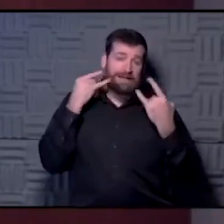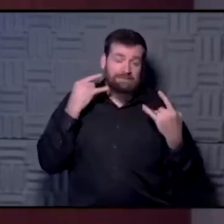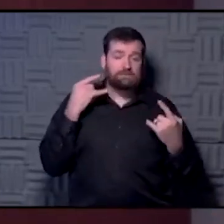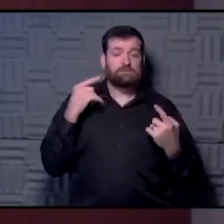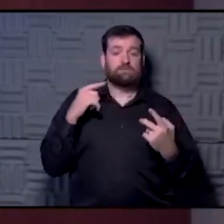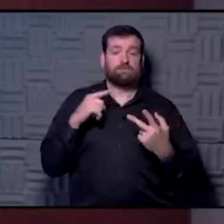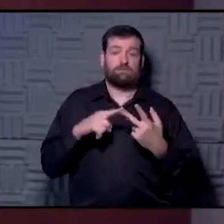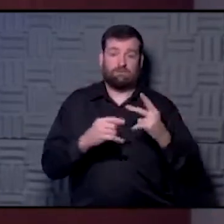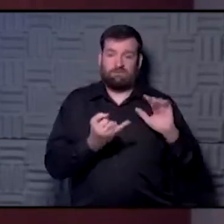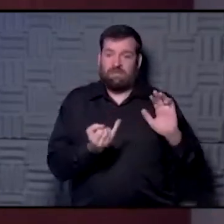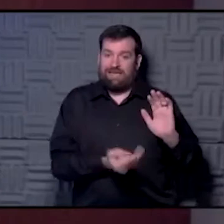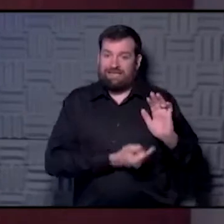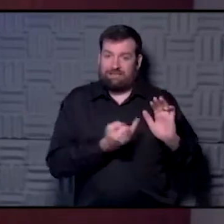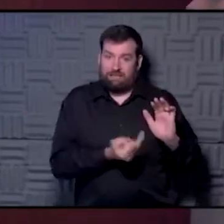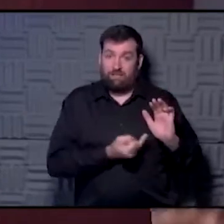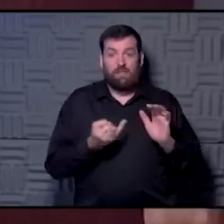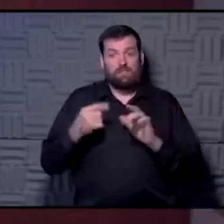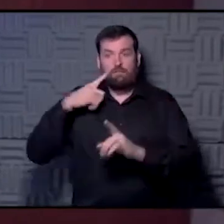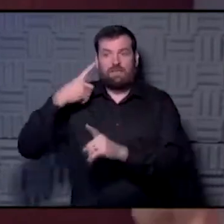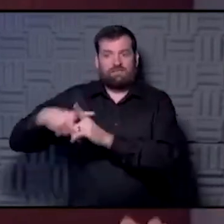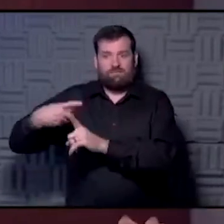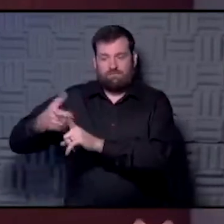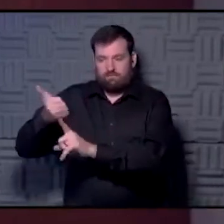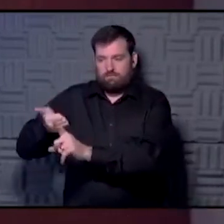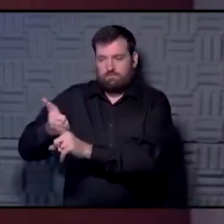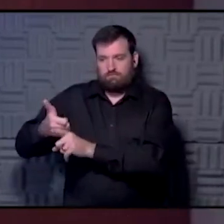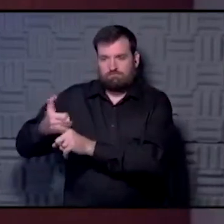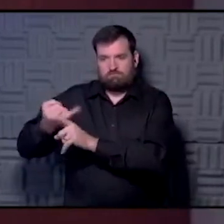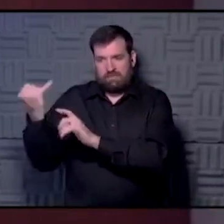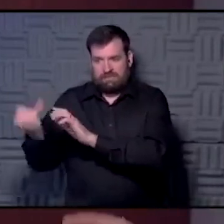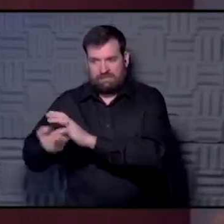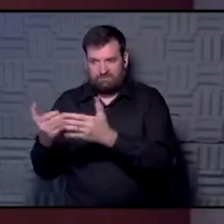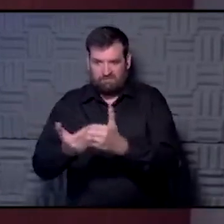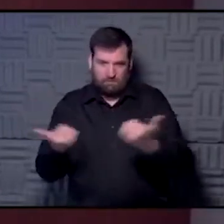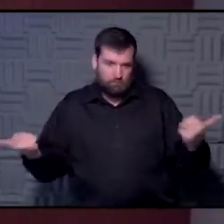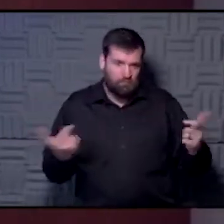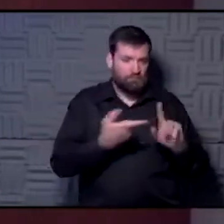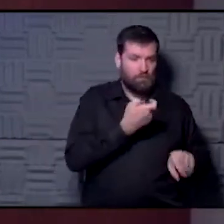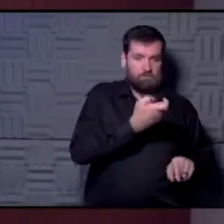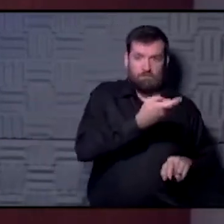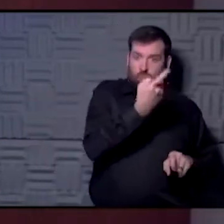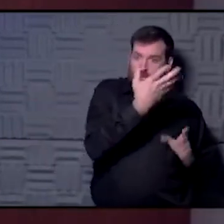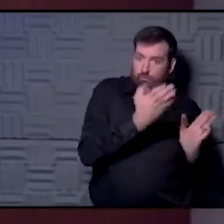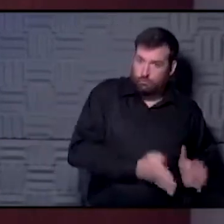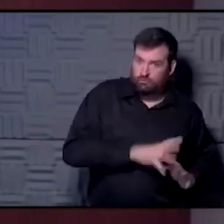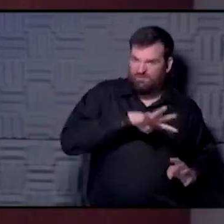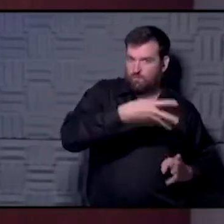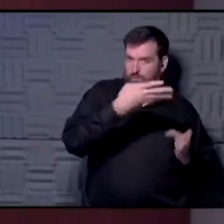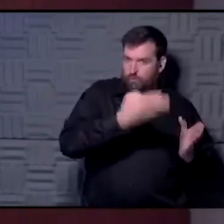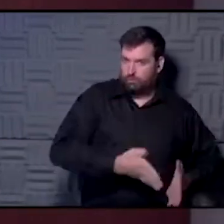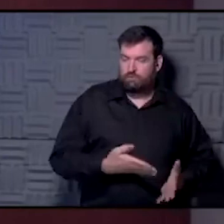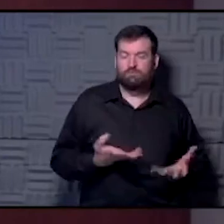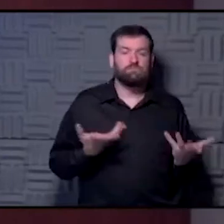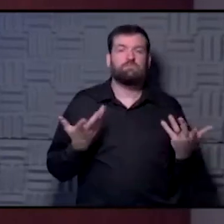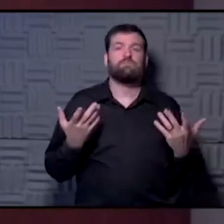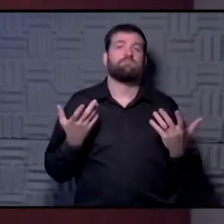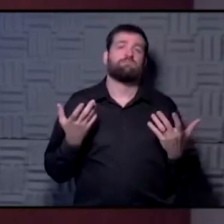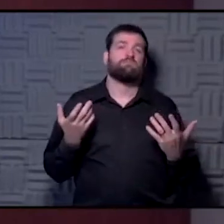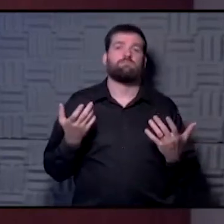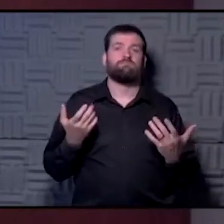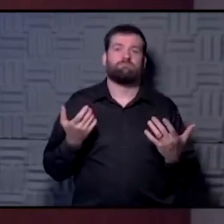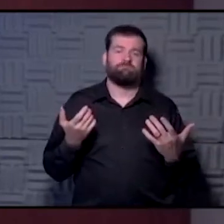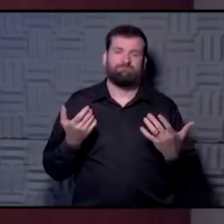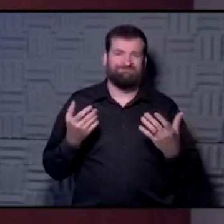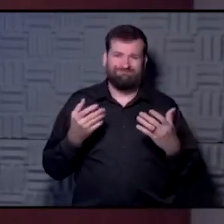been isolating? Have the positive family members been isolating from this 4th family member? So I think it's not